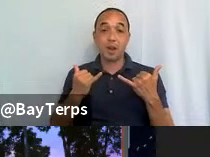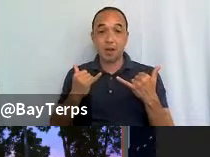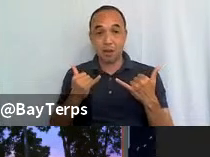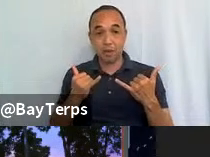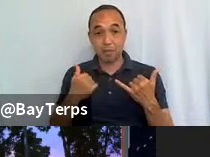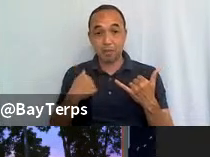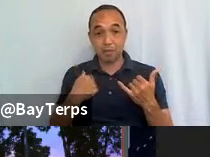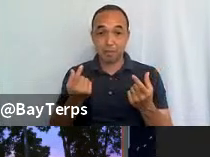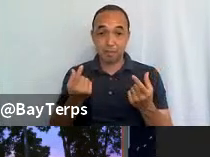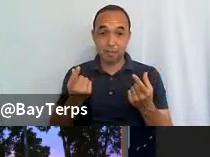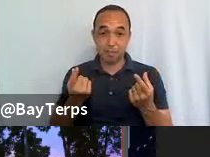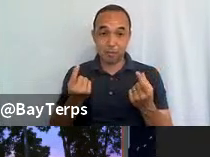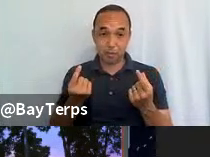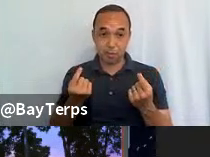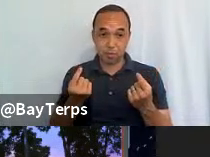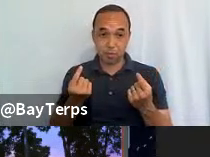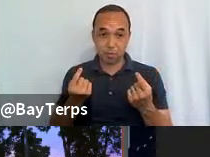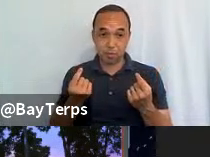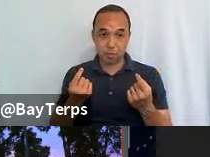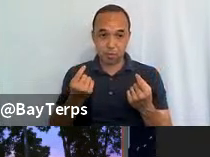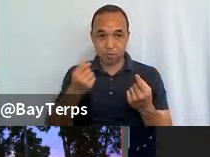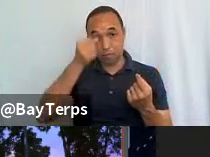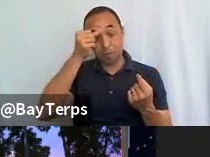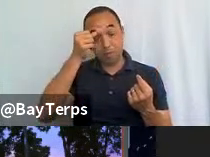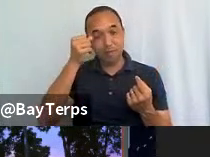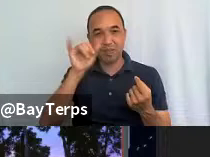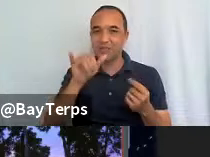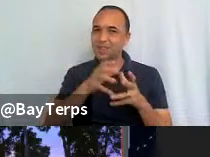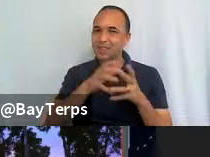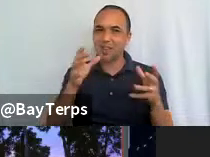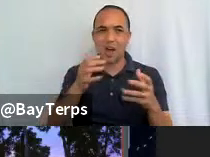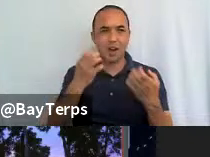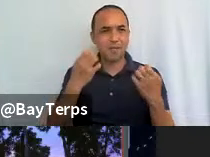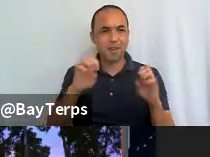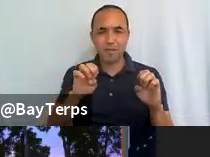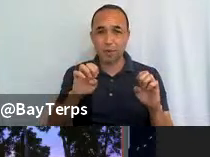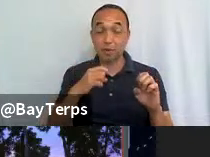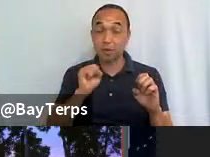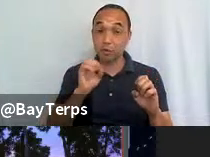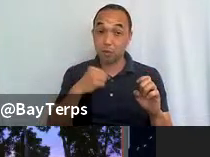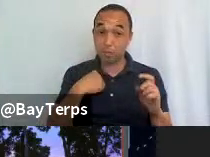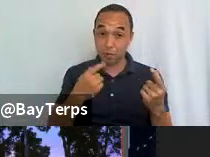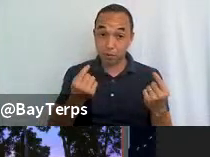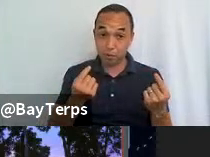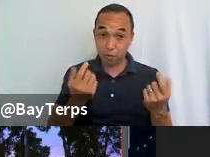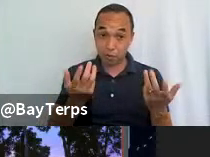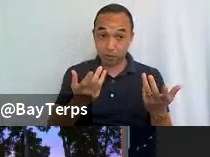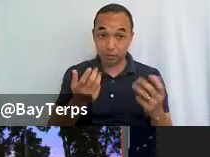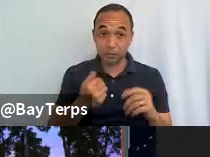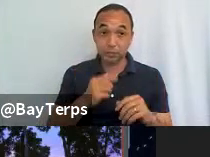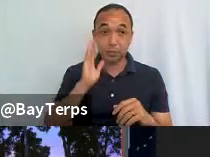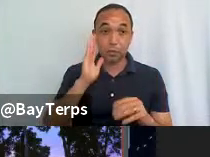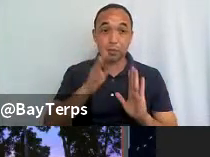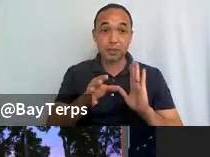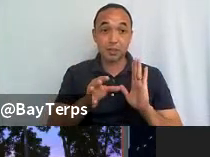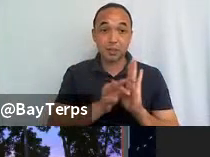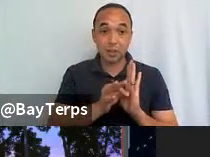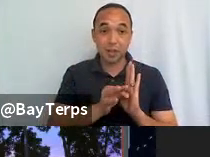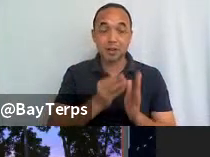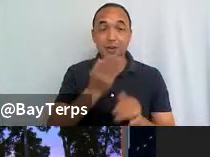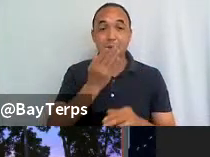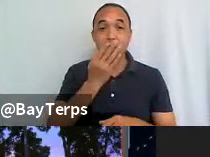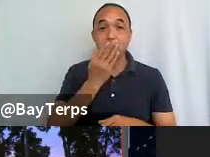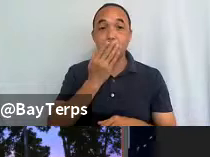instance, where that would be too much effort, I'm going to go into select color